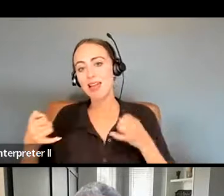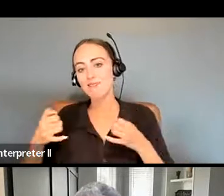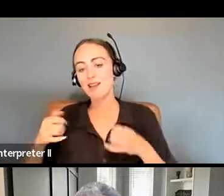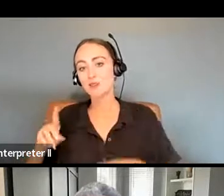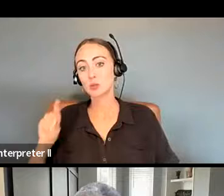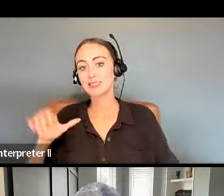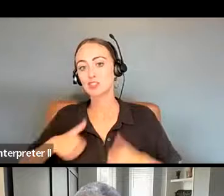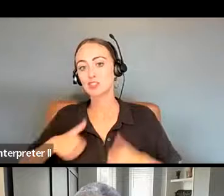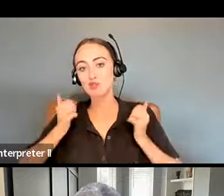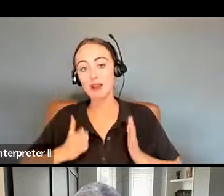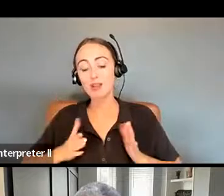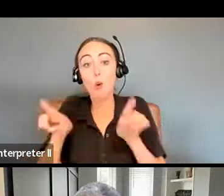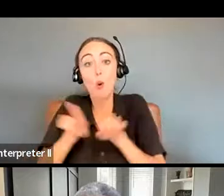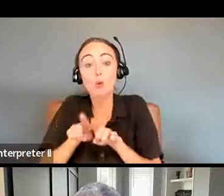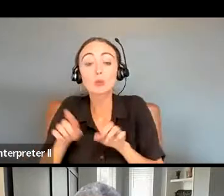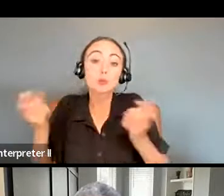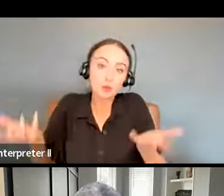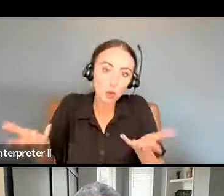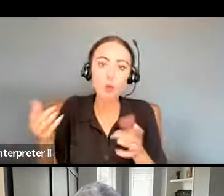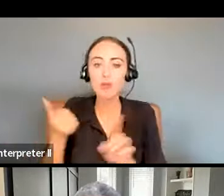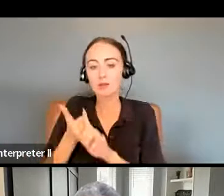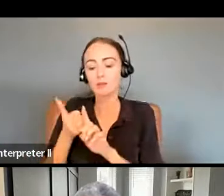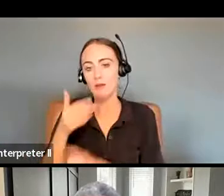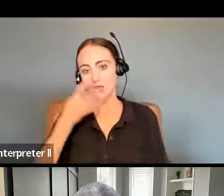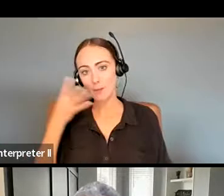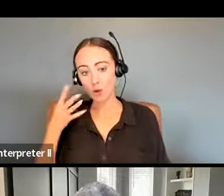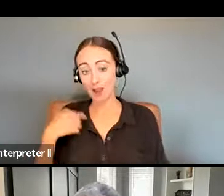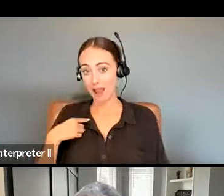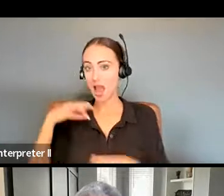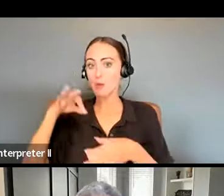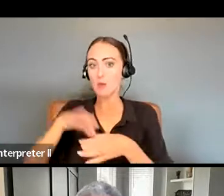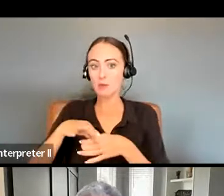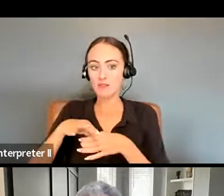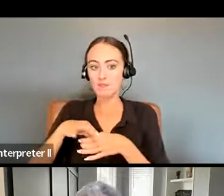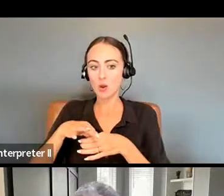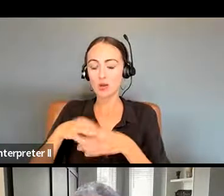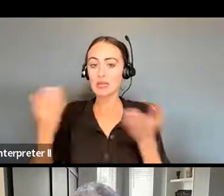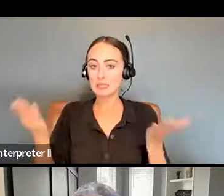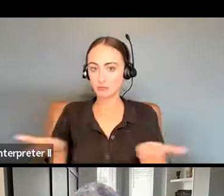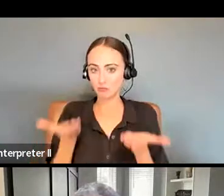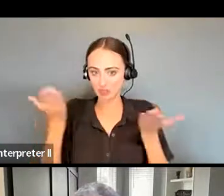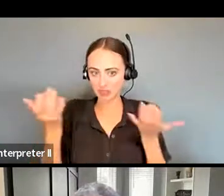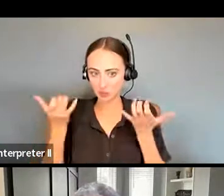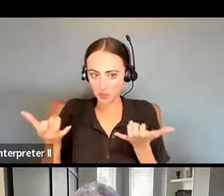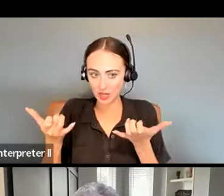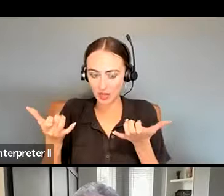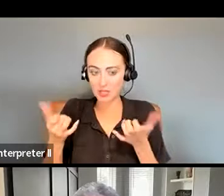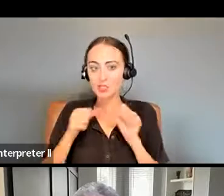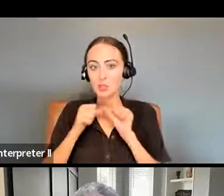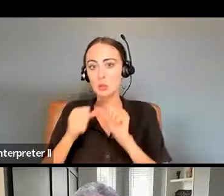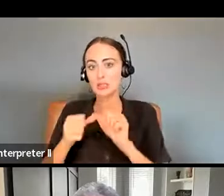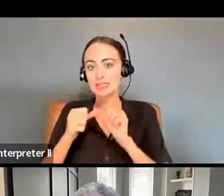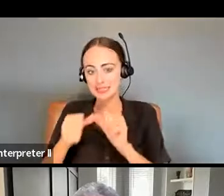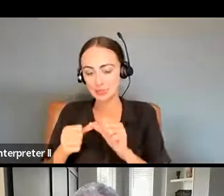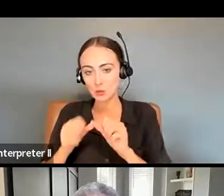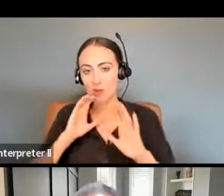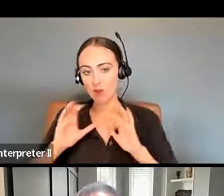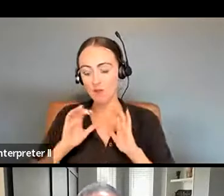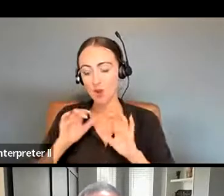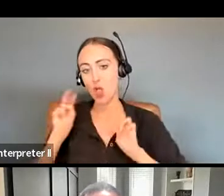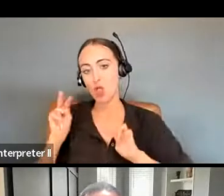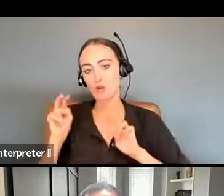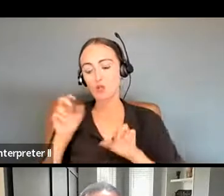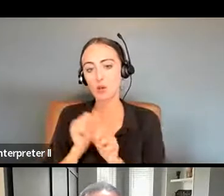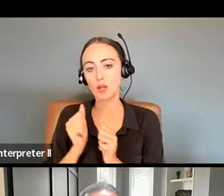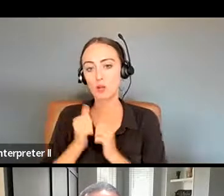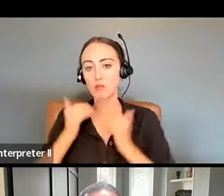who are also happen to be immigrants. I will be voting present today to keep the conversation going, and I look forward to working with my